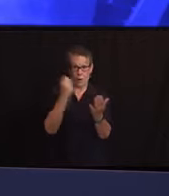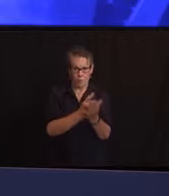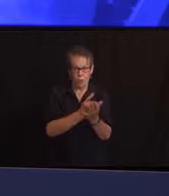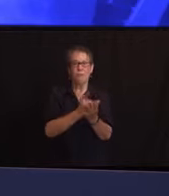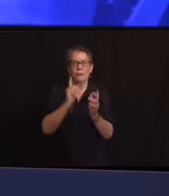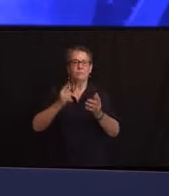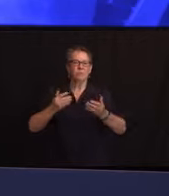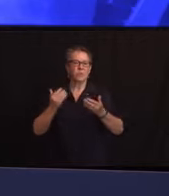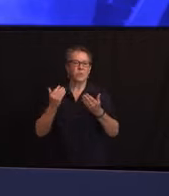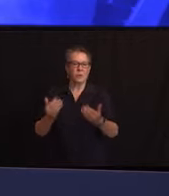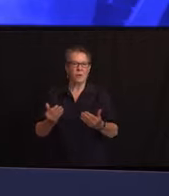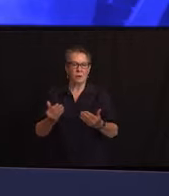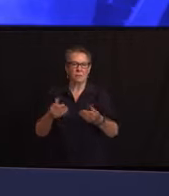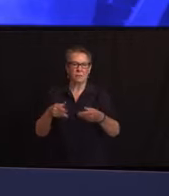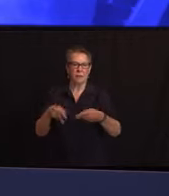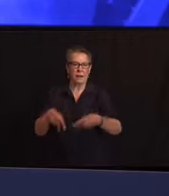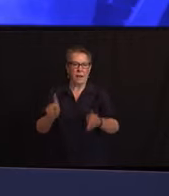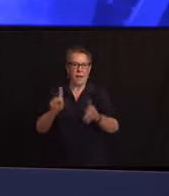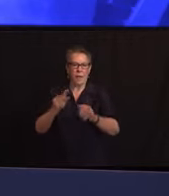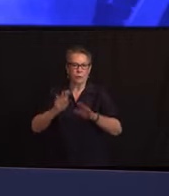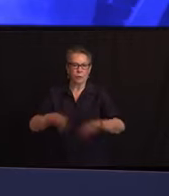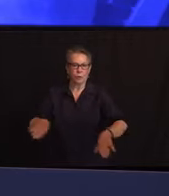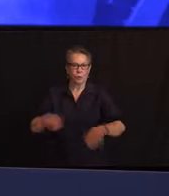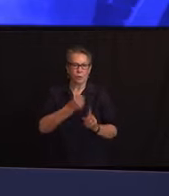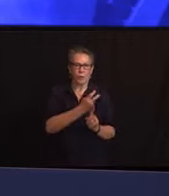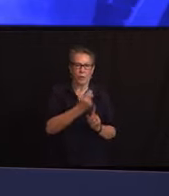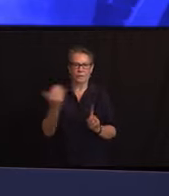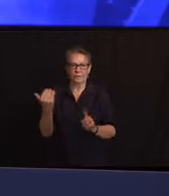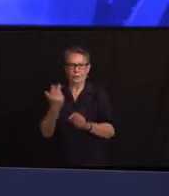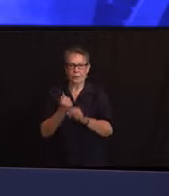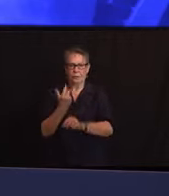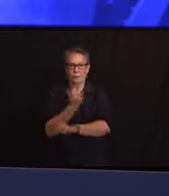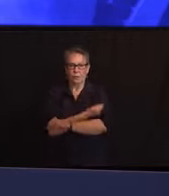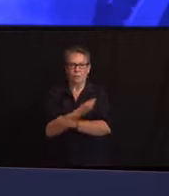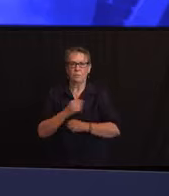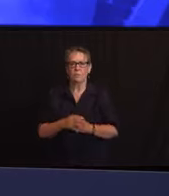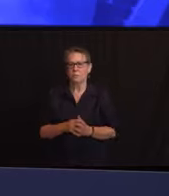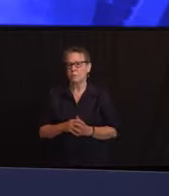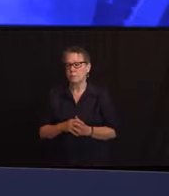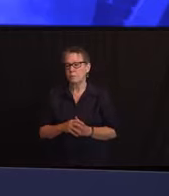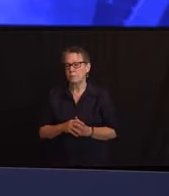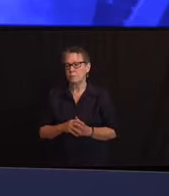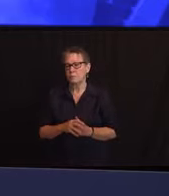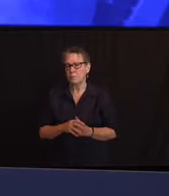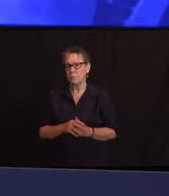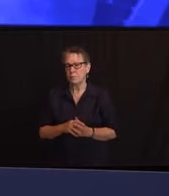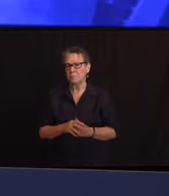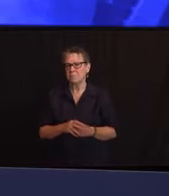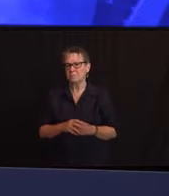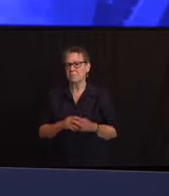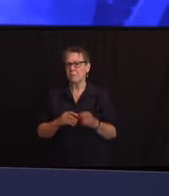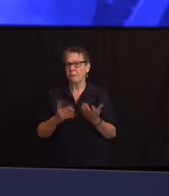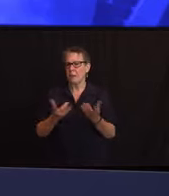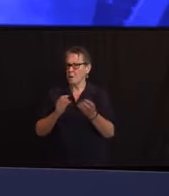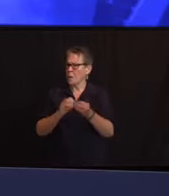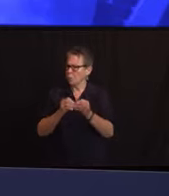and persons under investigation. These numbers continue to steadily decline. There